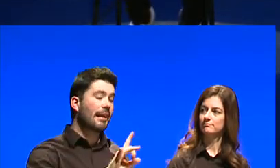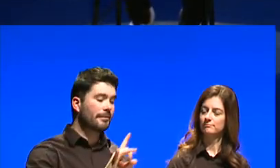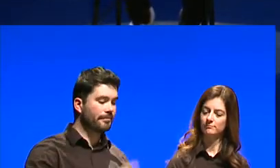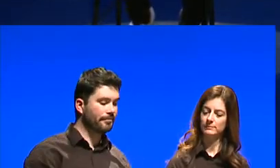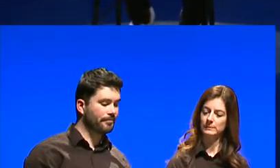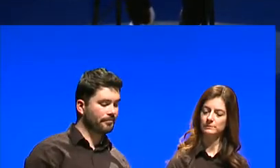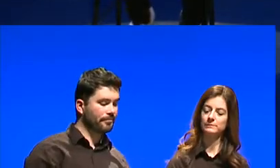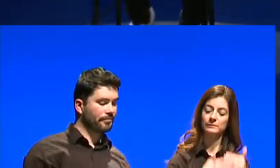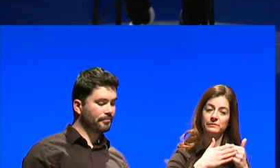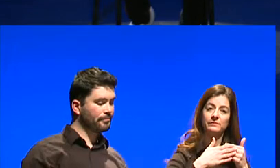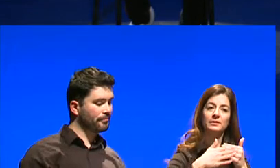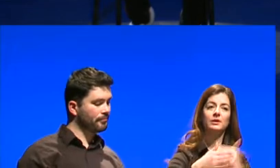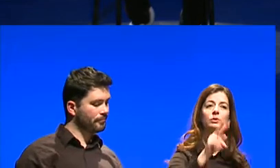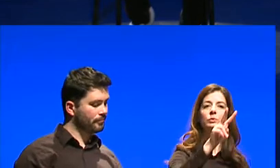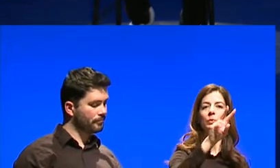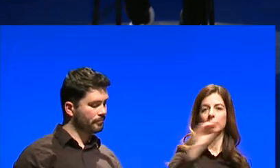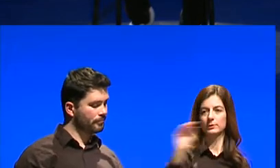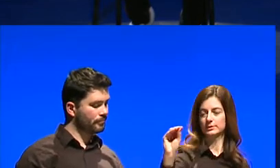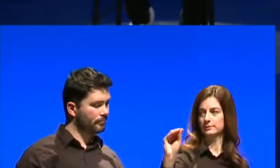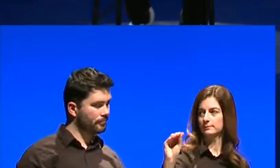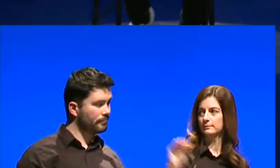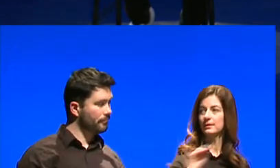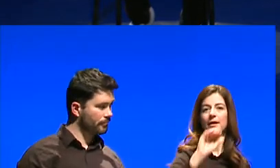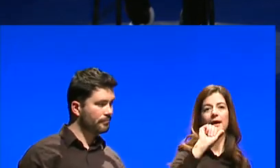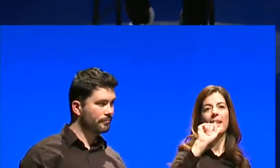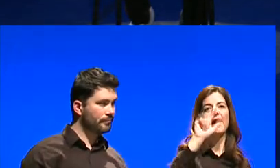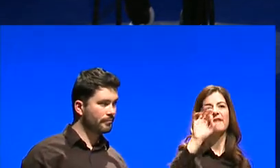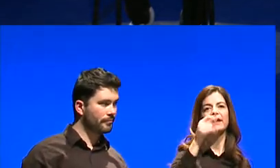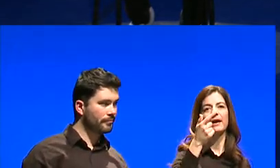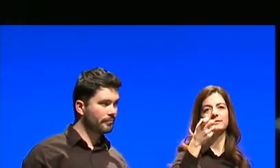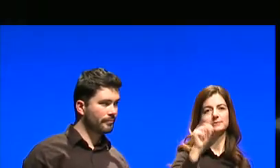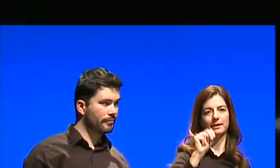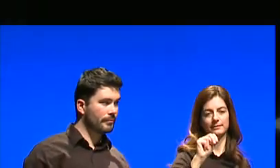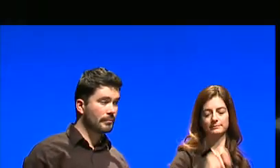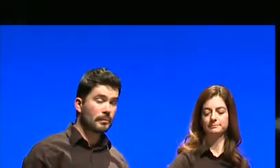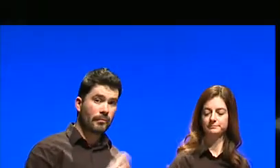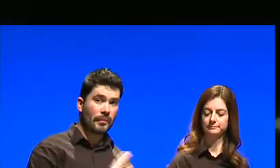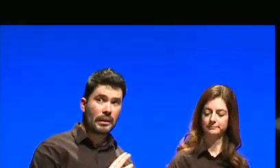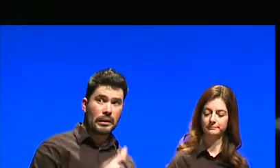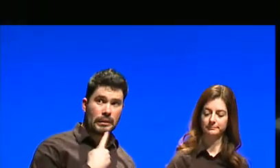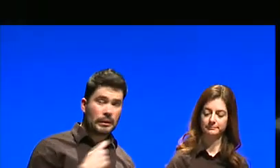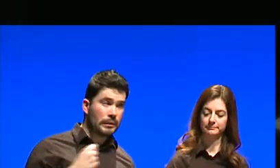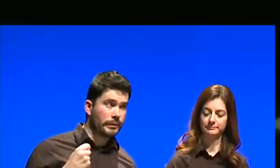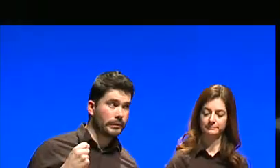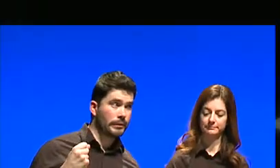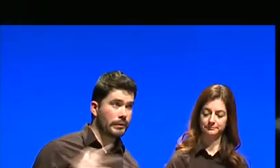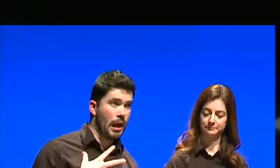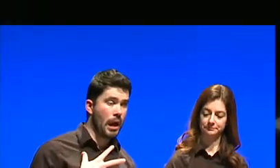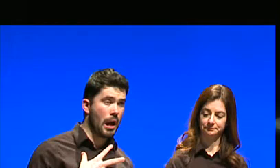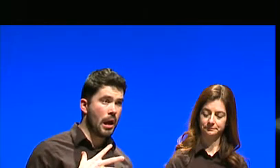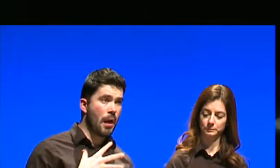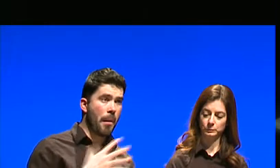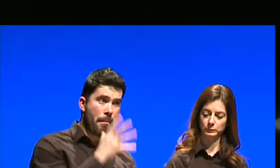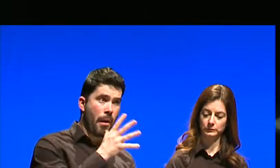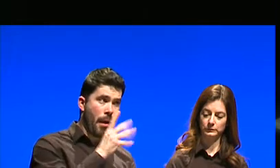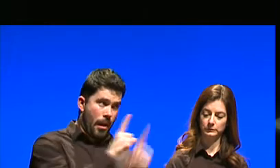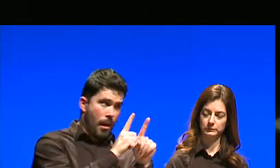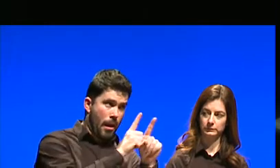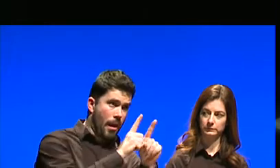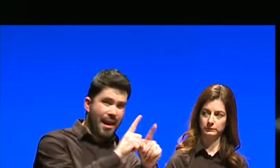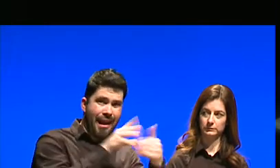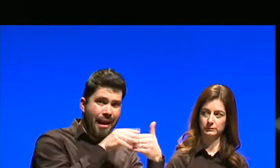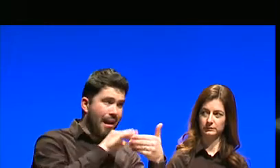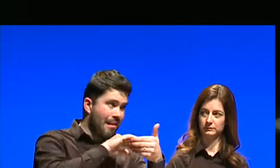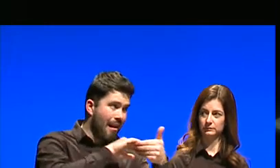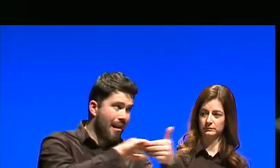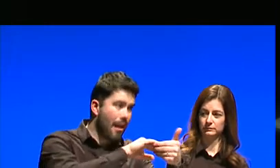2000. Kabul, Afghanistan. I'm really scared. I'm holding my mother's hand tight as we cross the street.